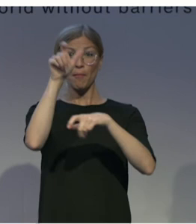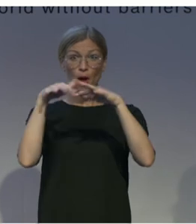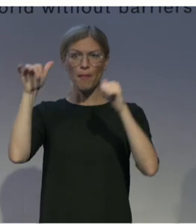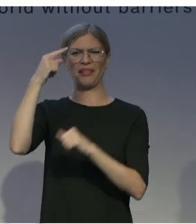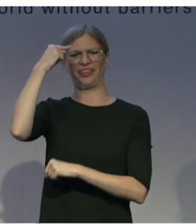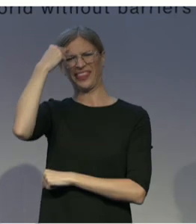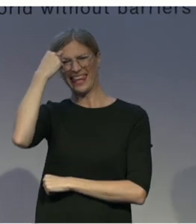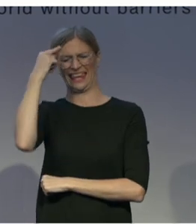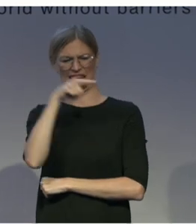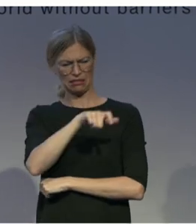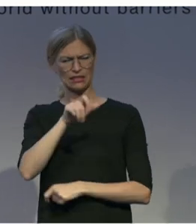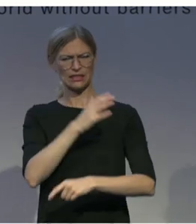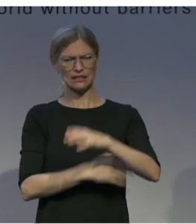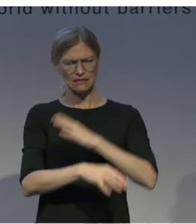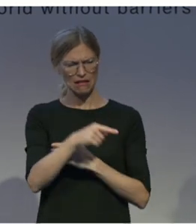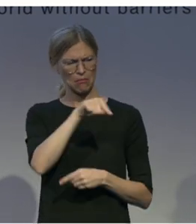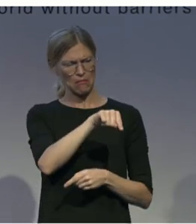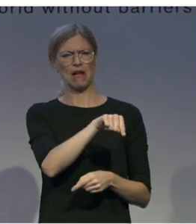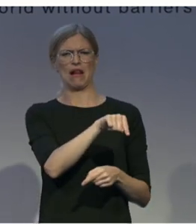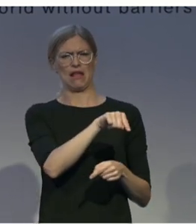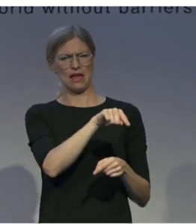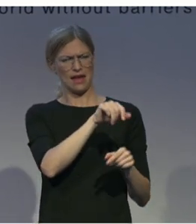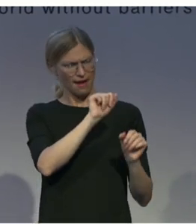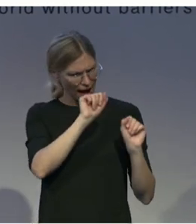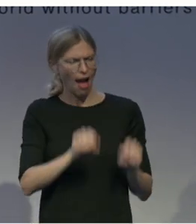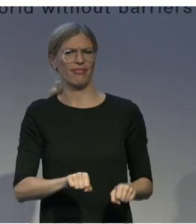employment is important, can play a role and also